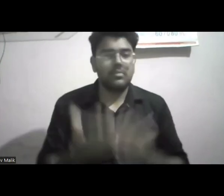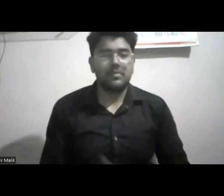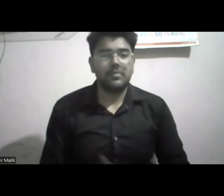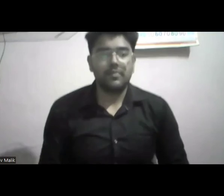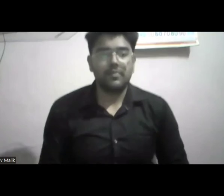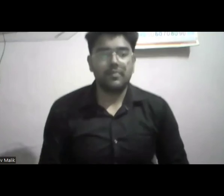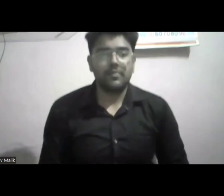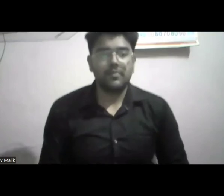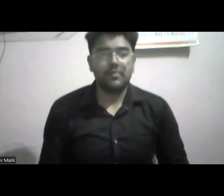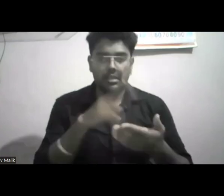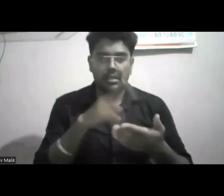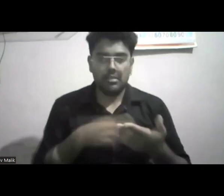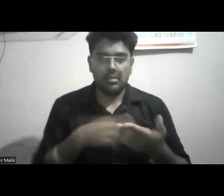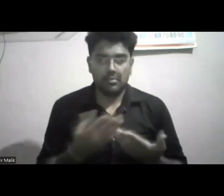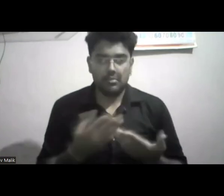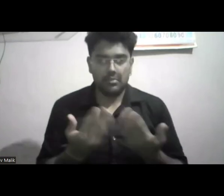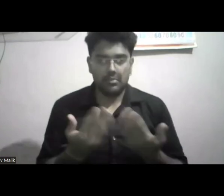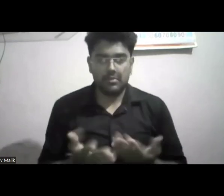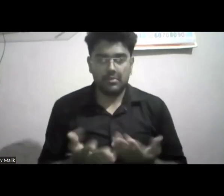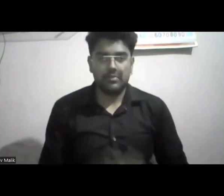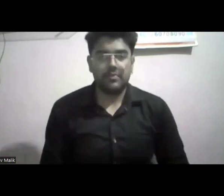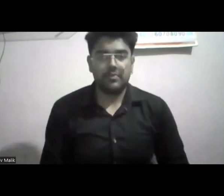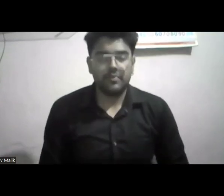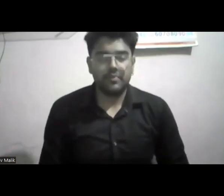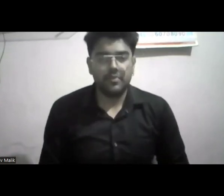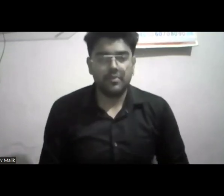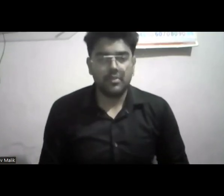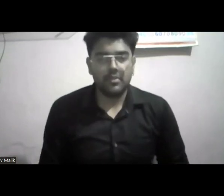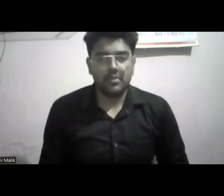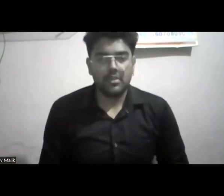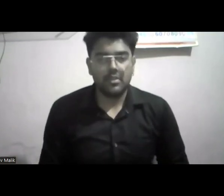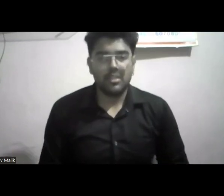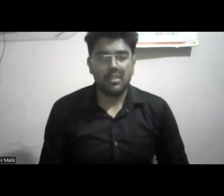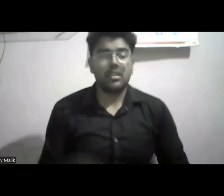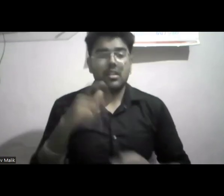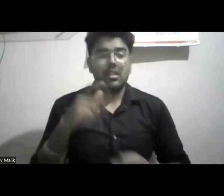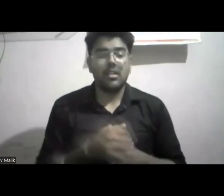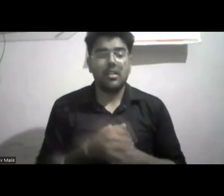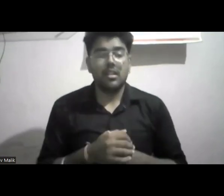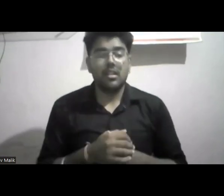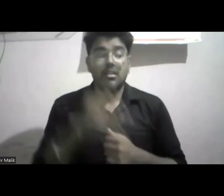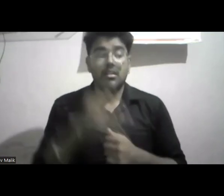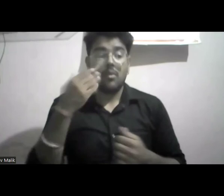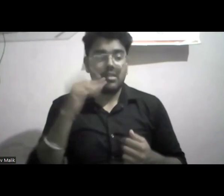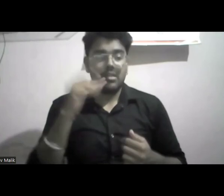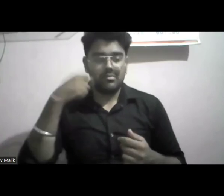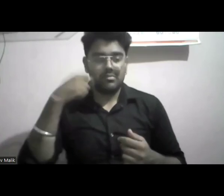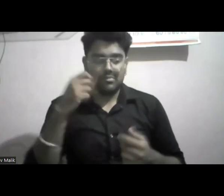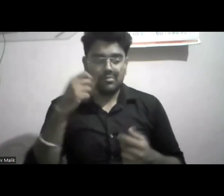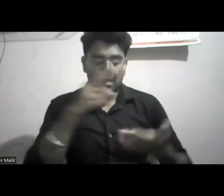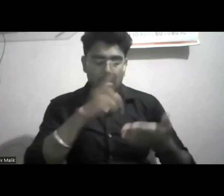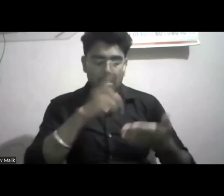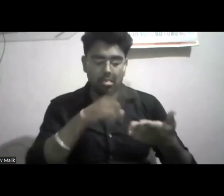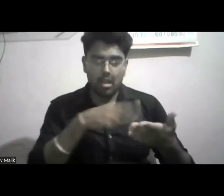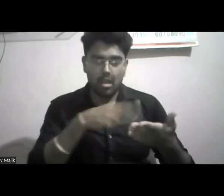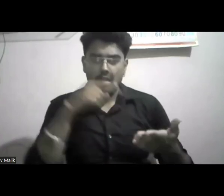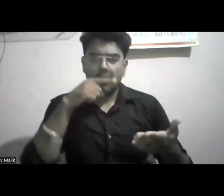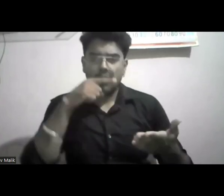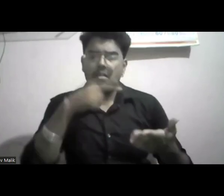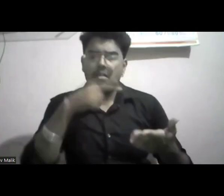rereading of the films. Because the kind of representations you would see, it's so important to go about